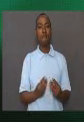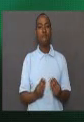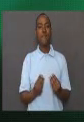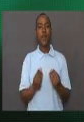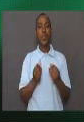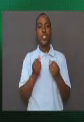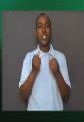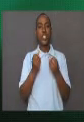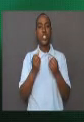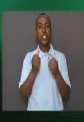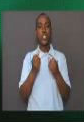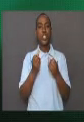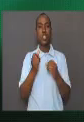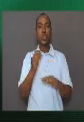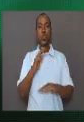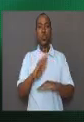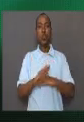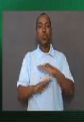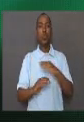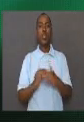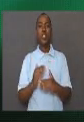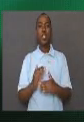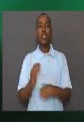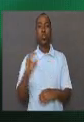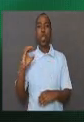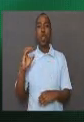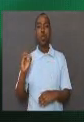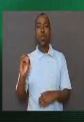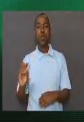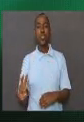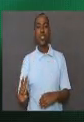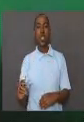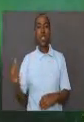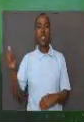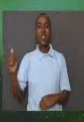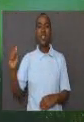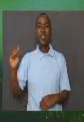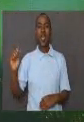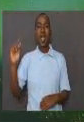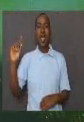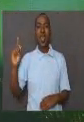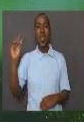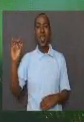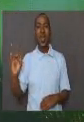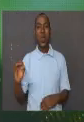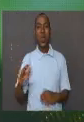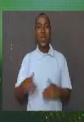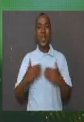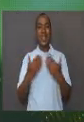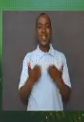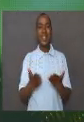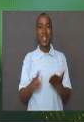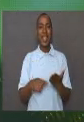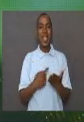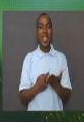fermentation produces carbon dioxide and ethanol. This is what gives